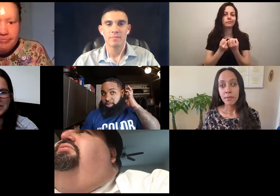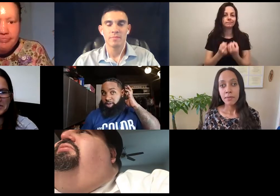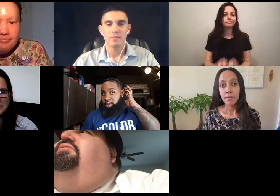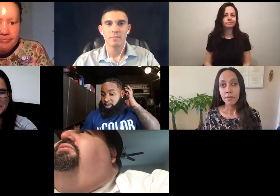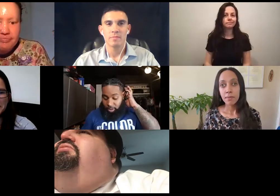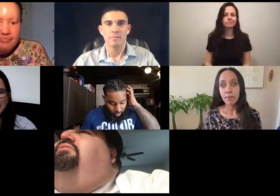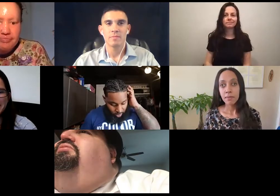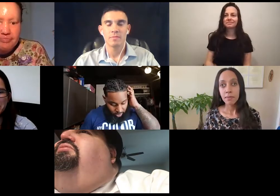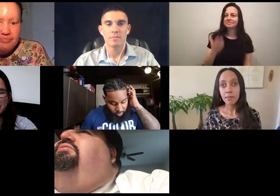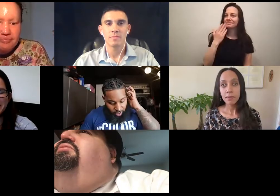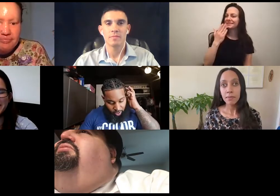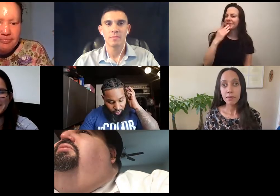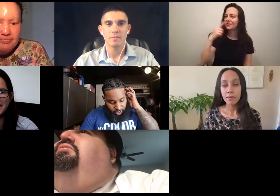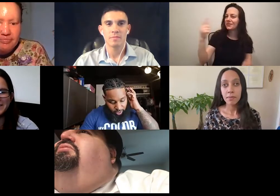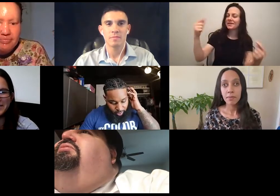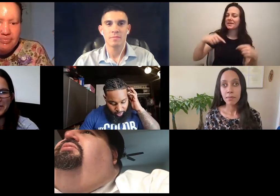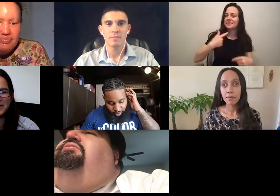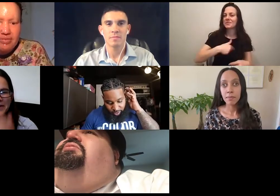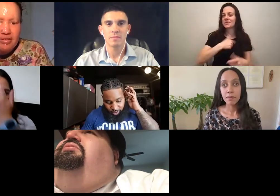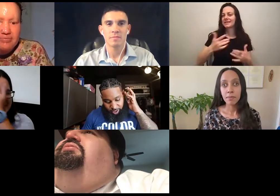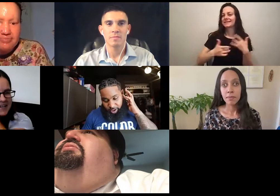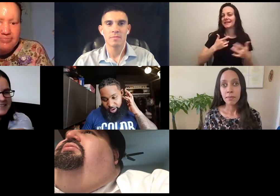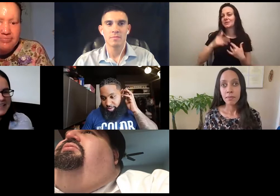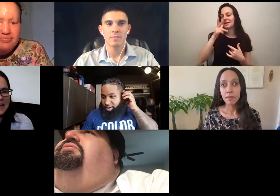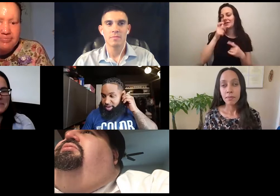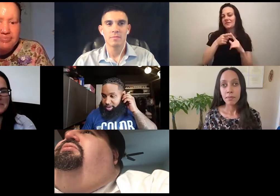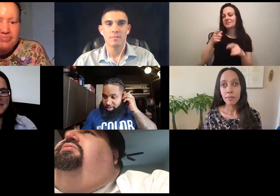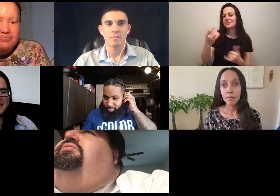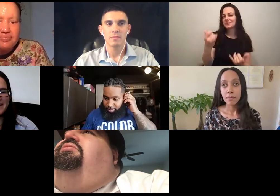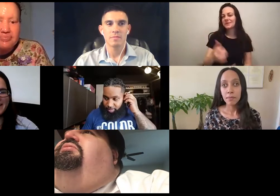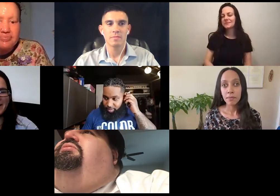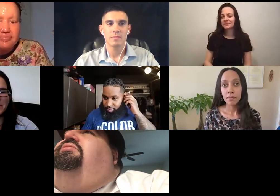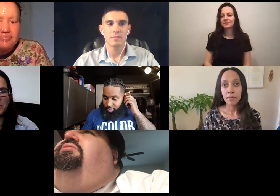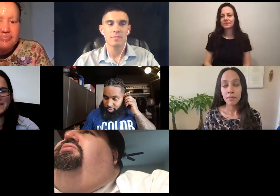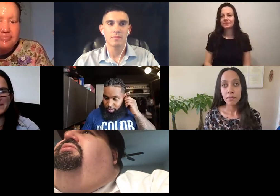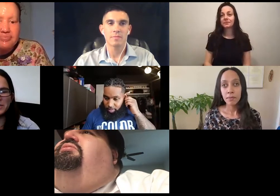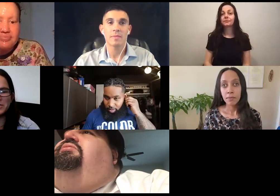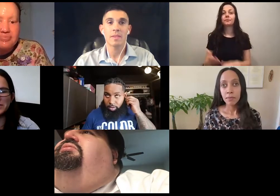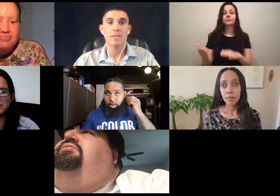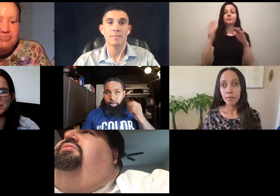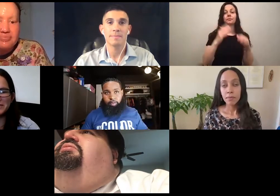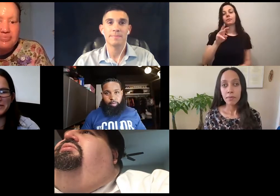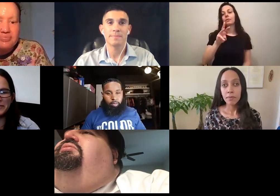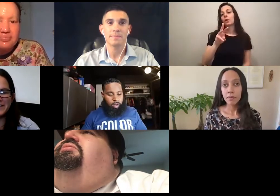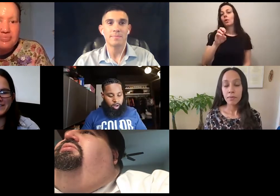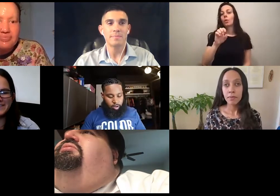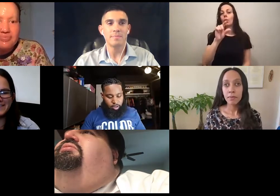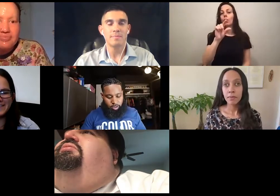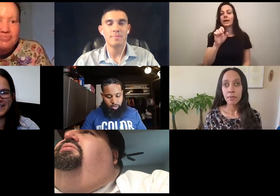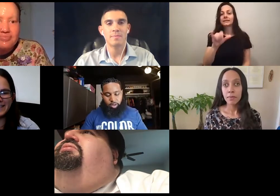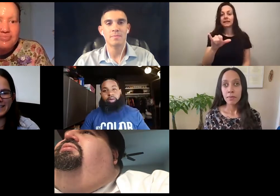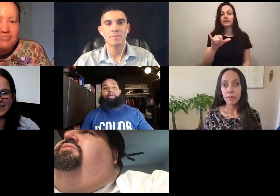Thank you so much for being here. We're really excited to hear what you have to say today. Wesley, would you introduce yourself for